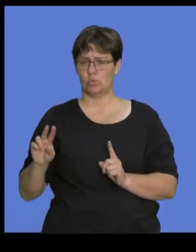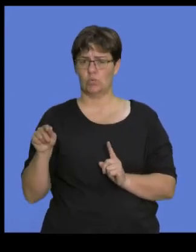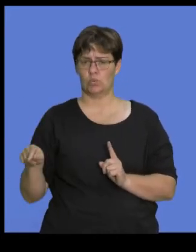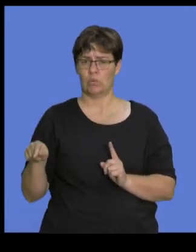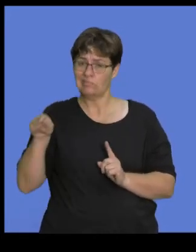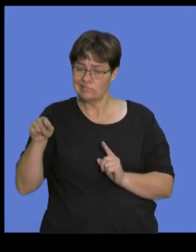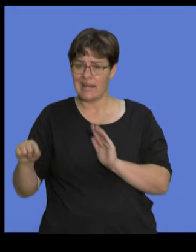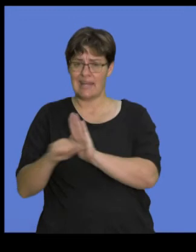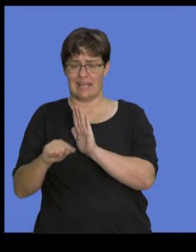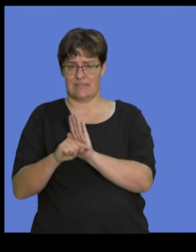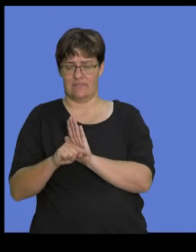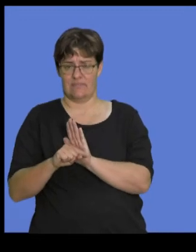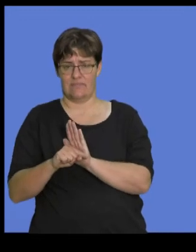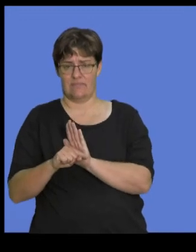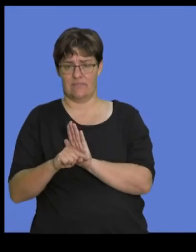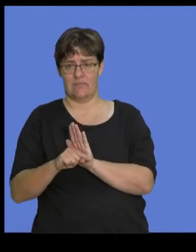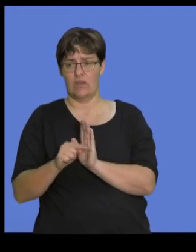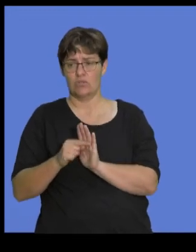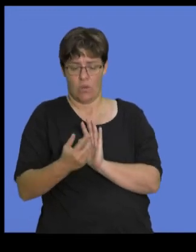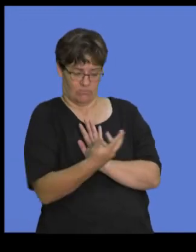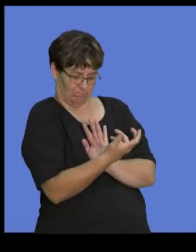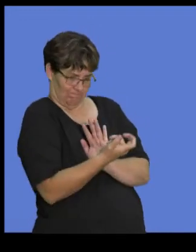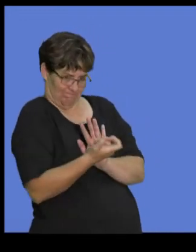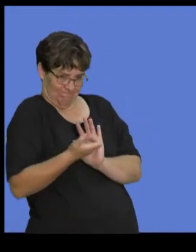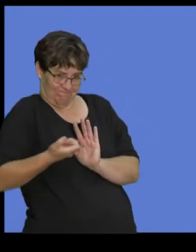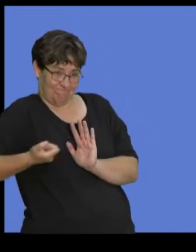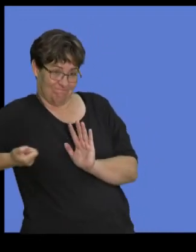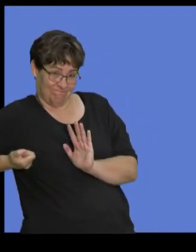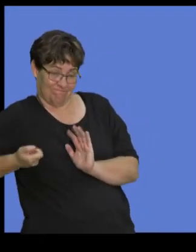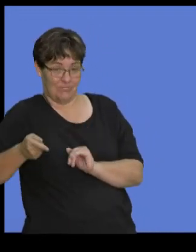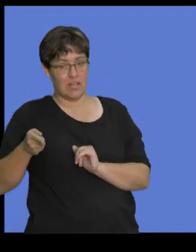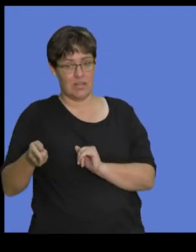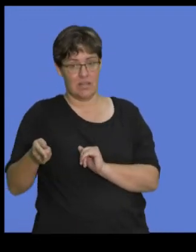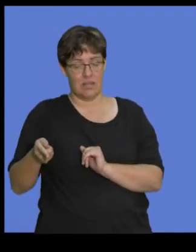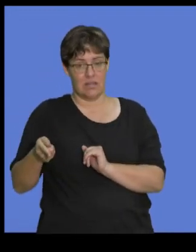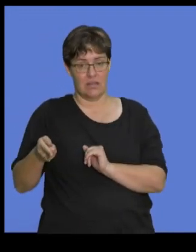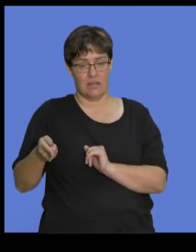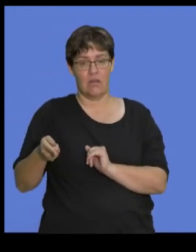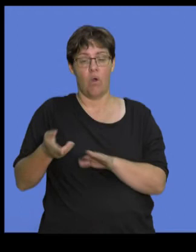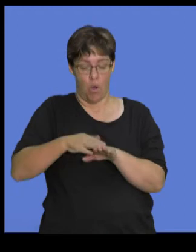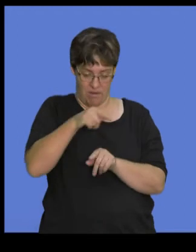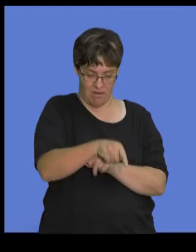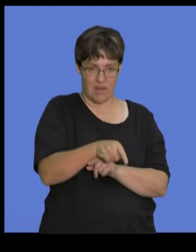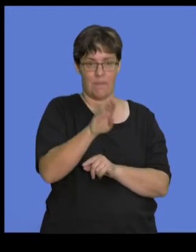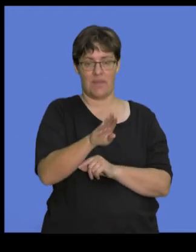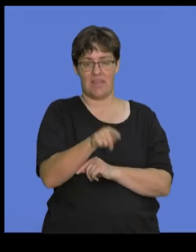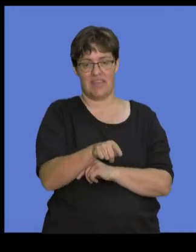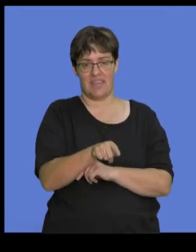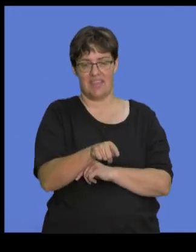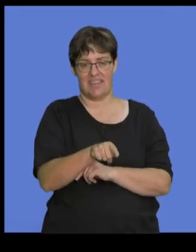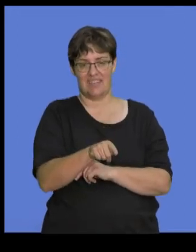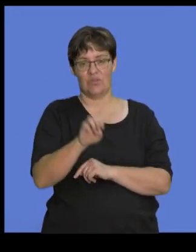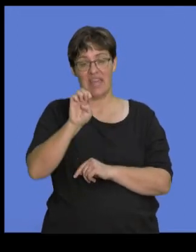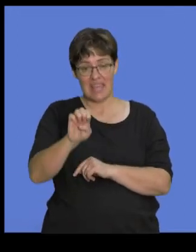Q2 is negative, so it will exert an attractive force on what? On the unit positive charge. Then we've got our